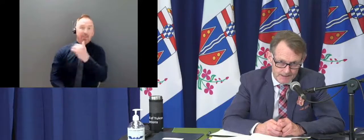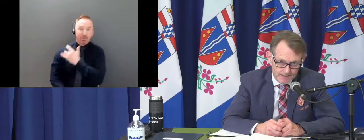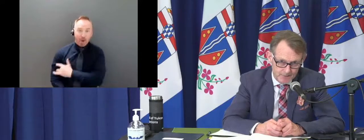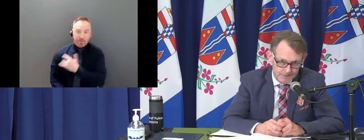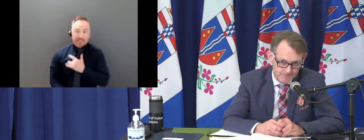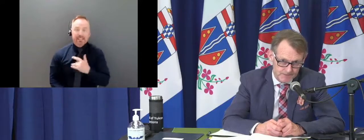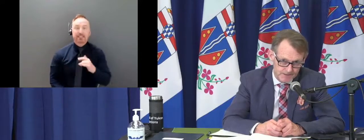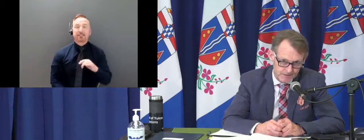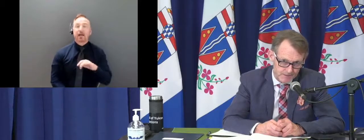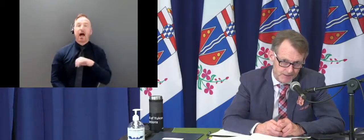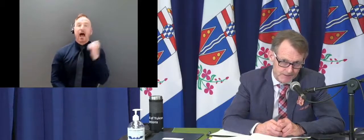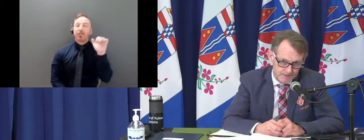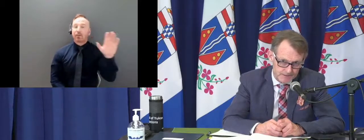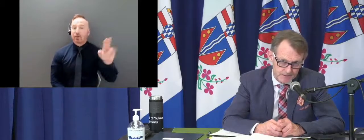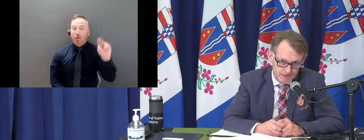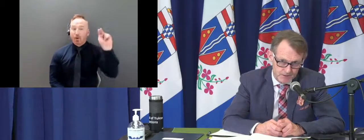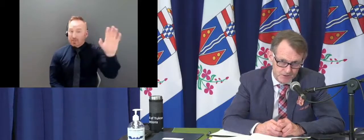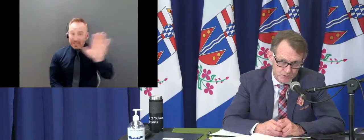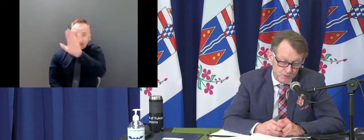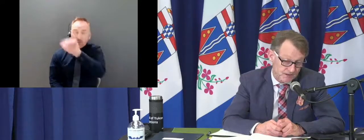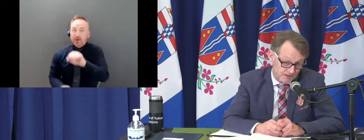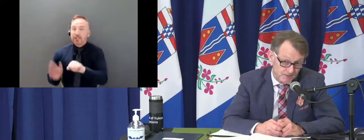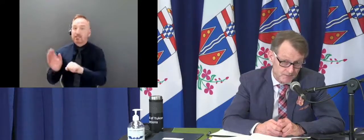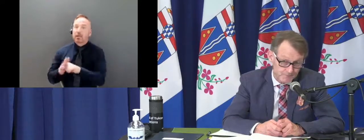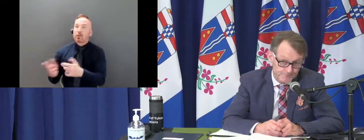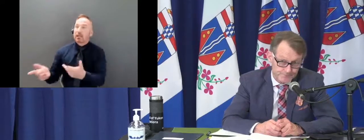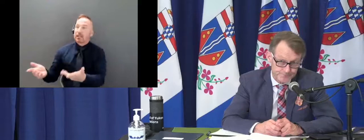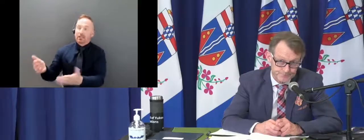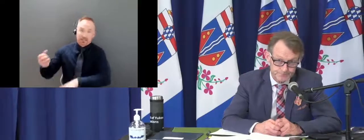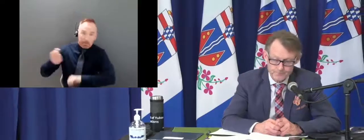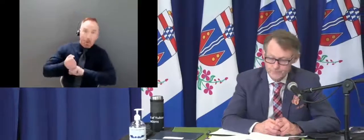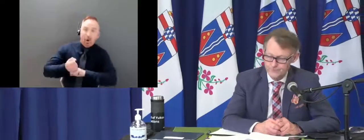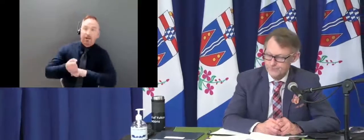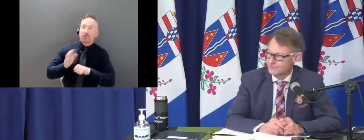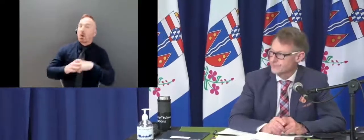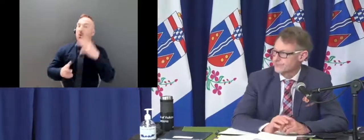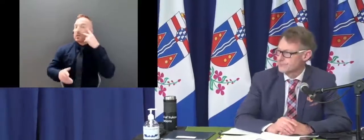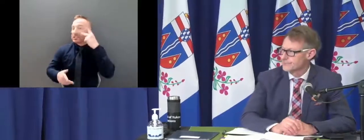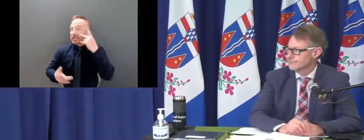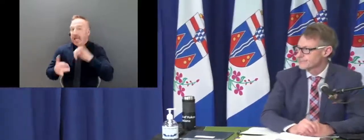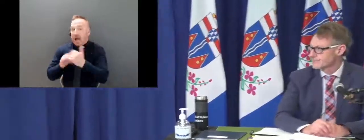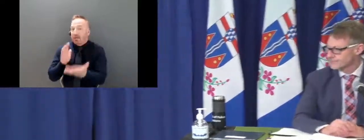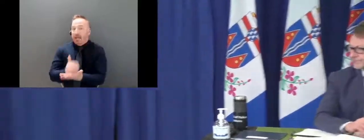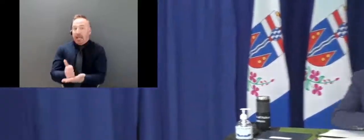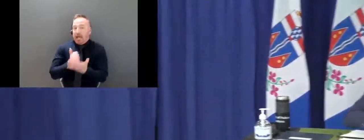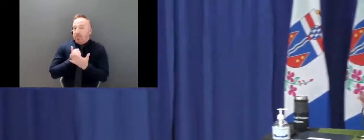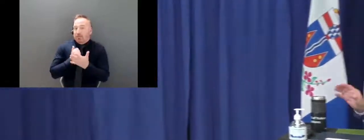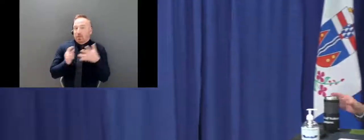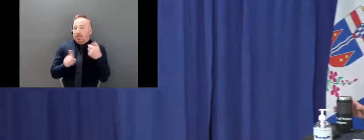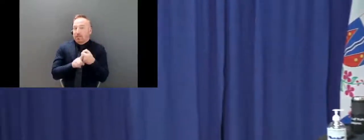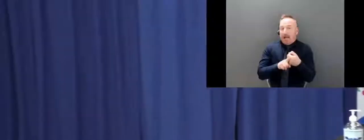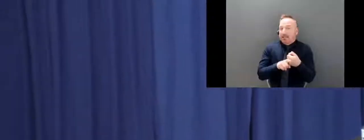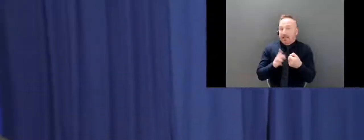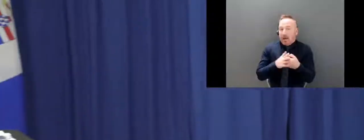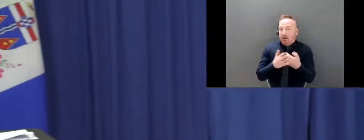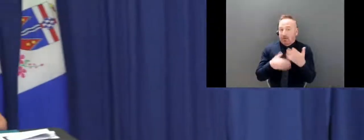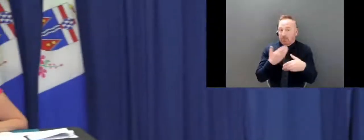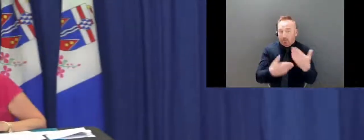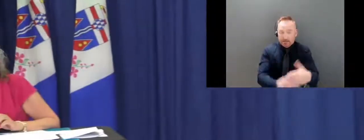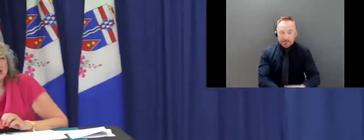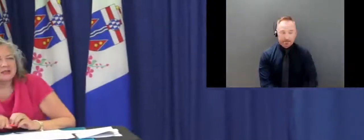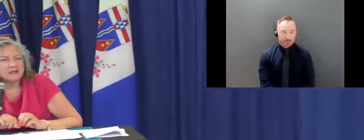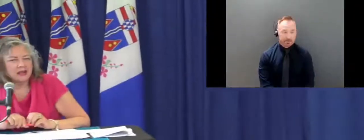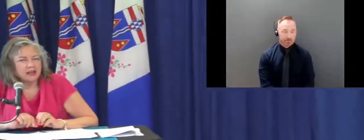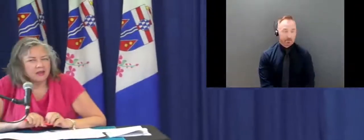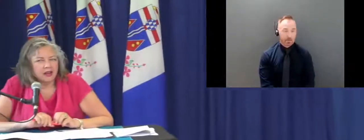and and and see how this affects our capacity to continue thank you sure i will